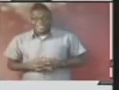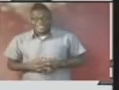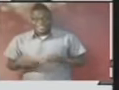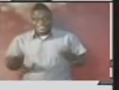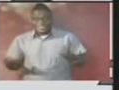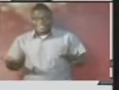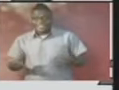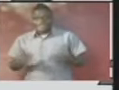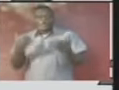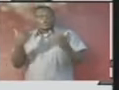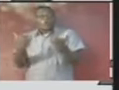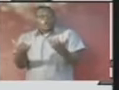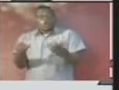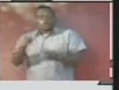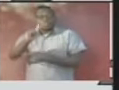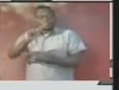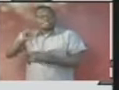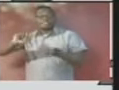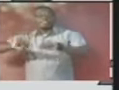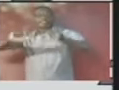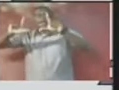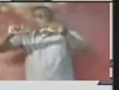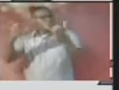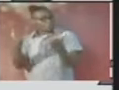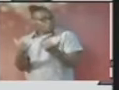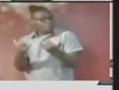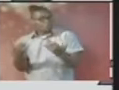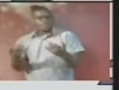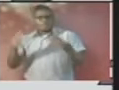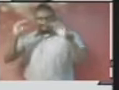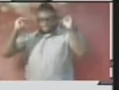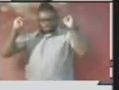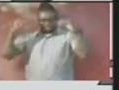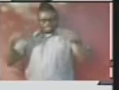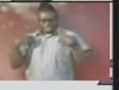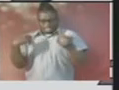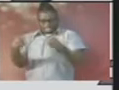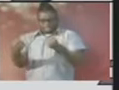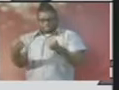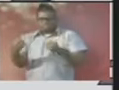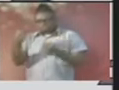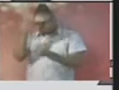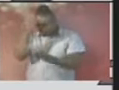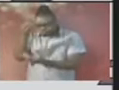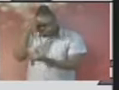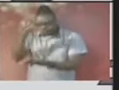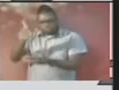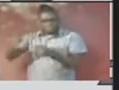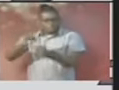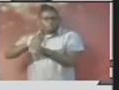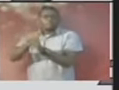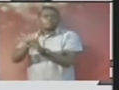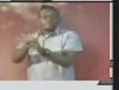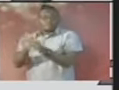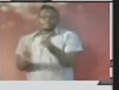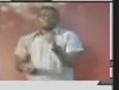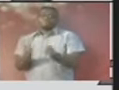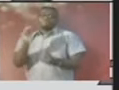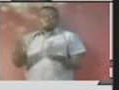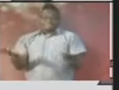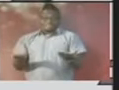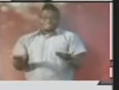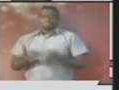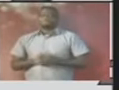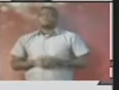This is TTT Live. I'm DK Rostar. The Ministry of Health is giving an update on the status of COVID-19 in Trinidad and Tobago. We're bringing you